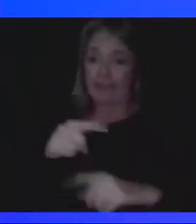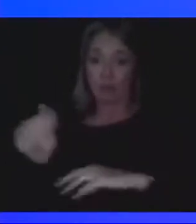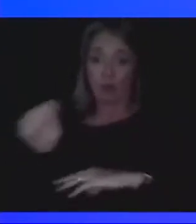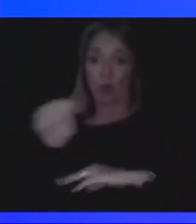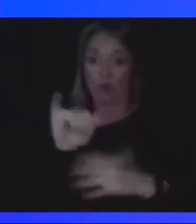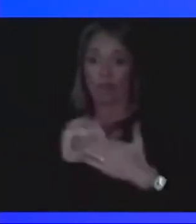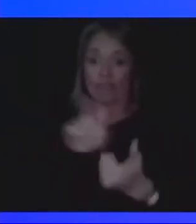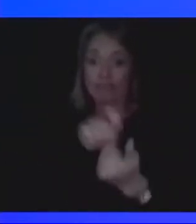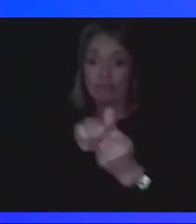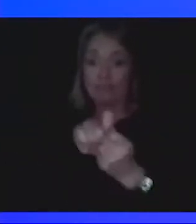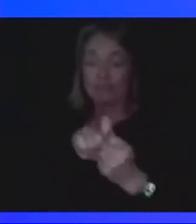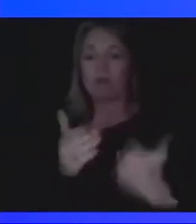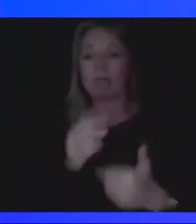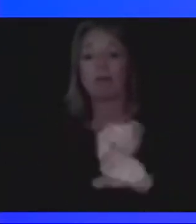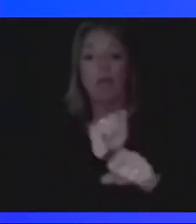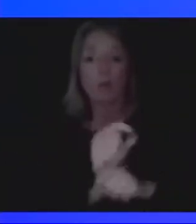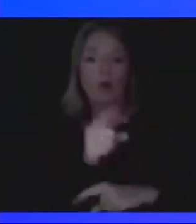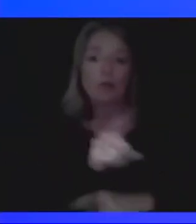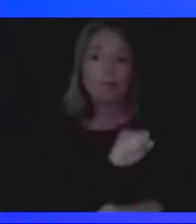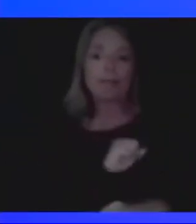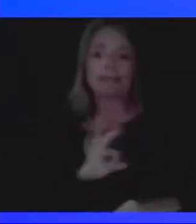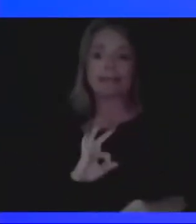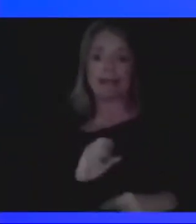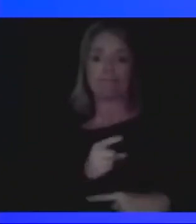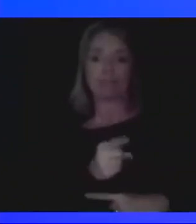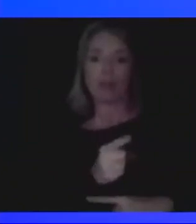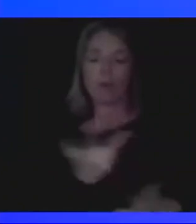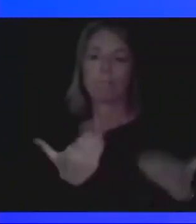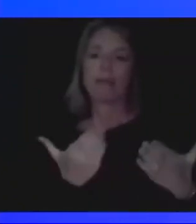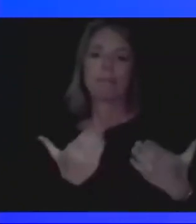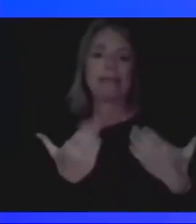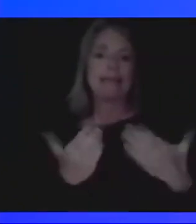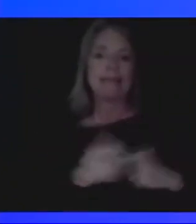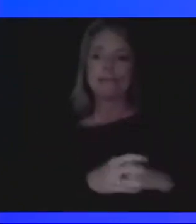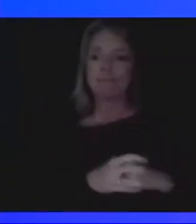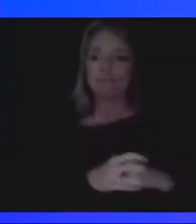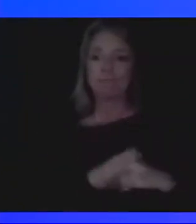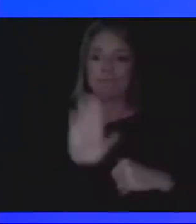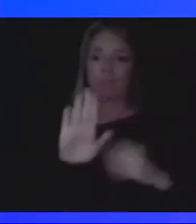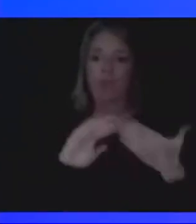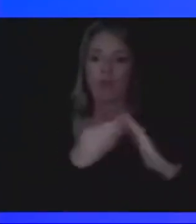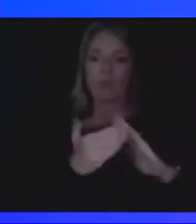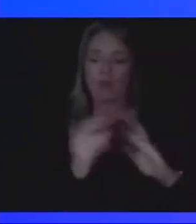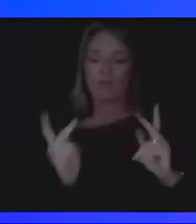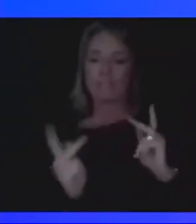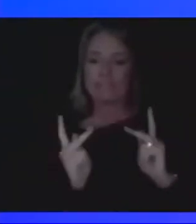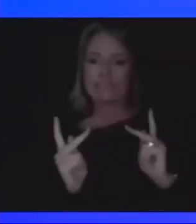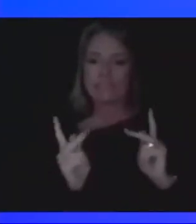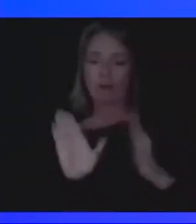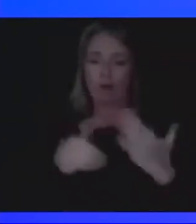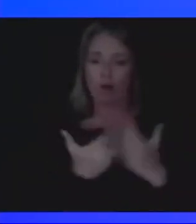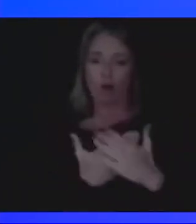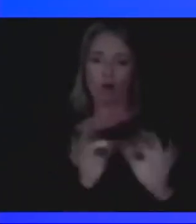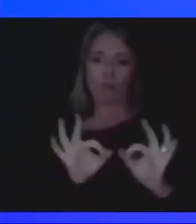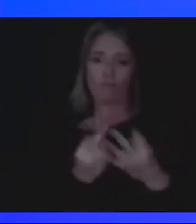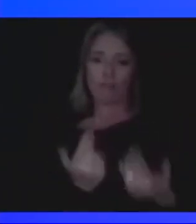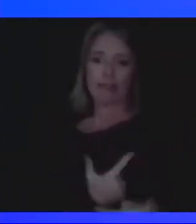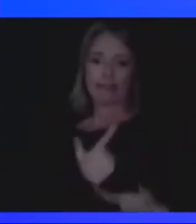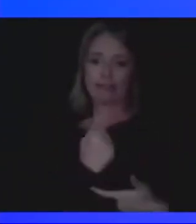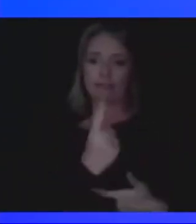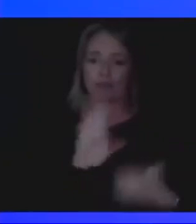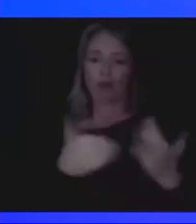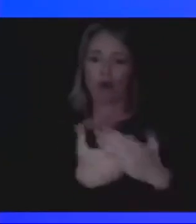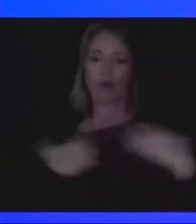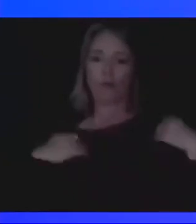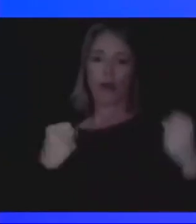may be a staff member there. They may be in their community they're visiting, but all their family lives in that community, and all their health care is in that community. And